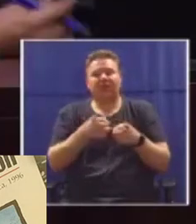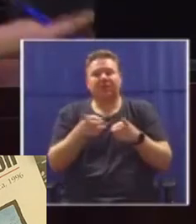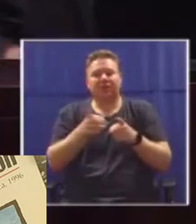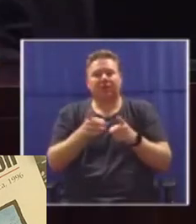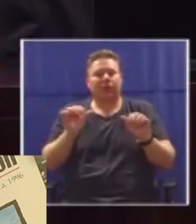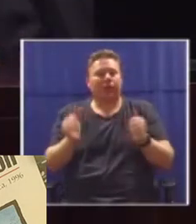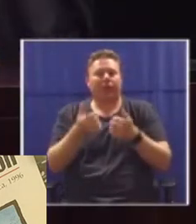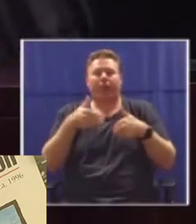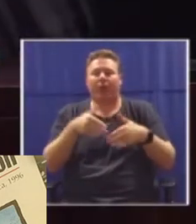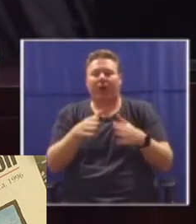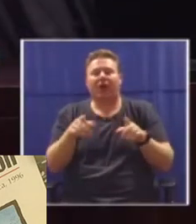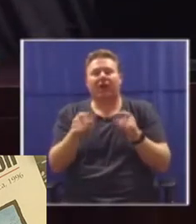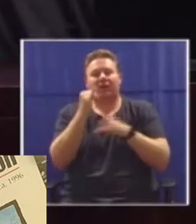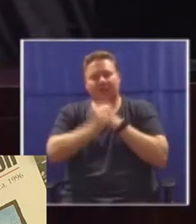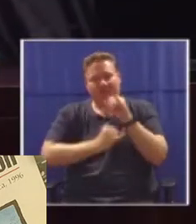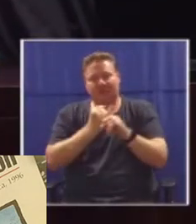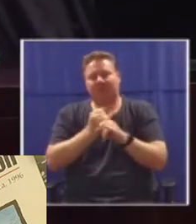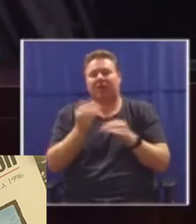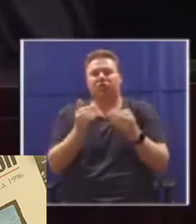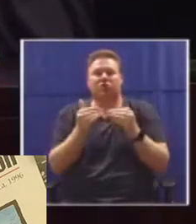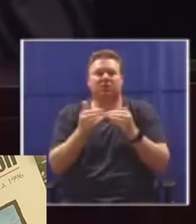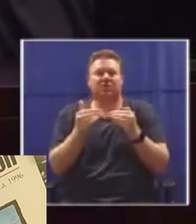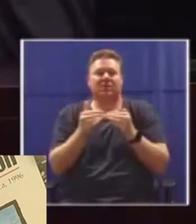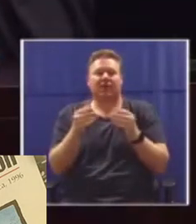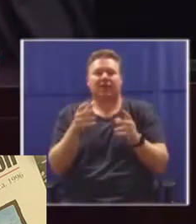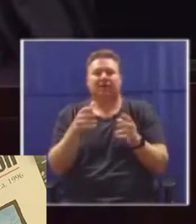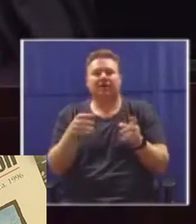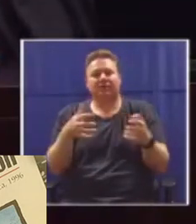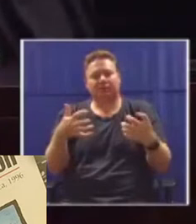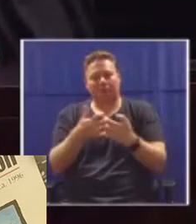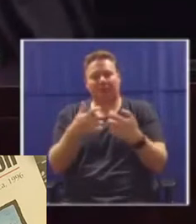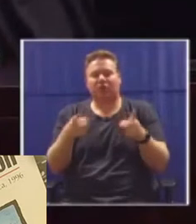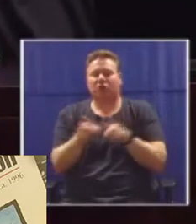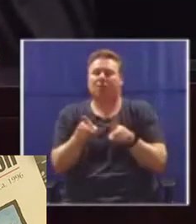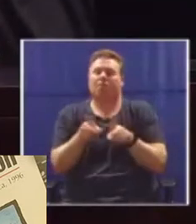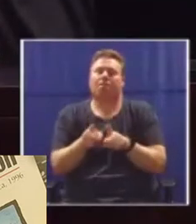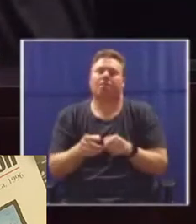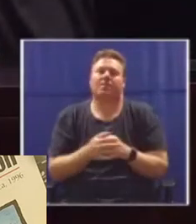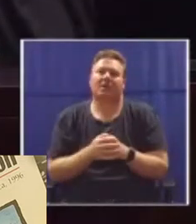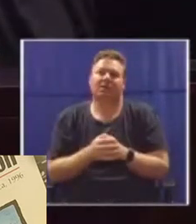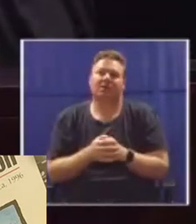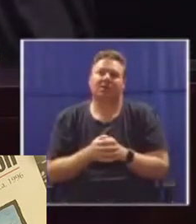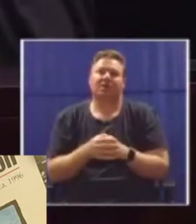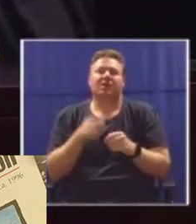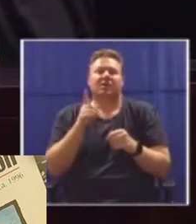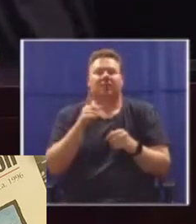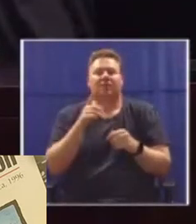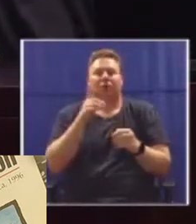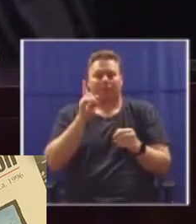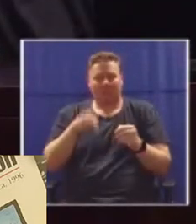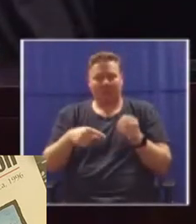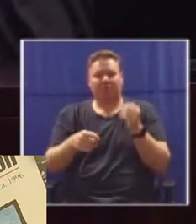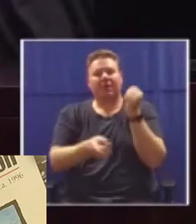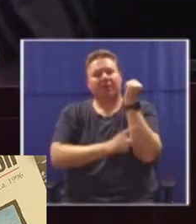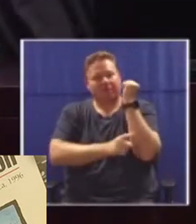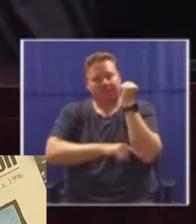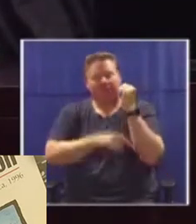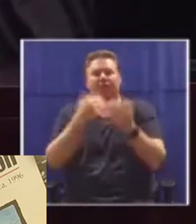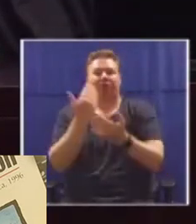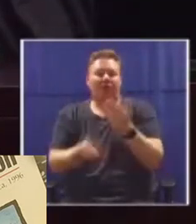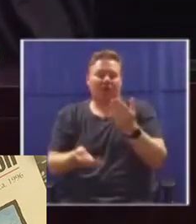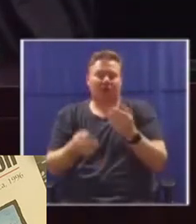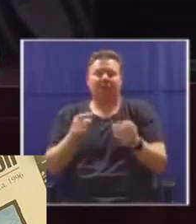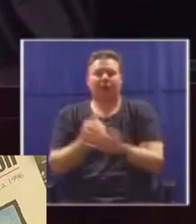consequential amendments emanating from the bill, such as the increase in the fines and penalties regime in the event that